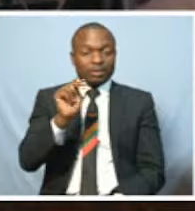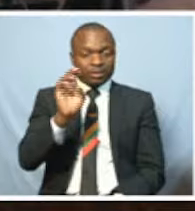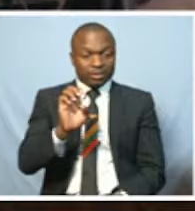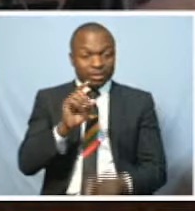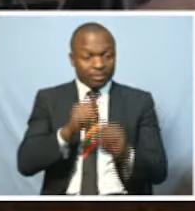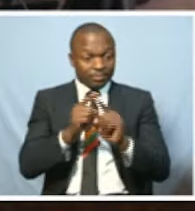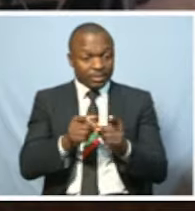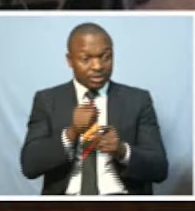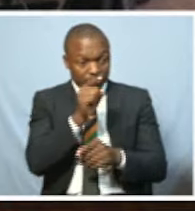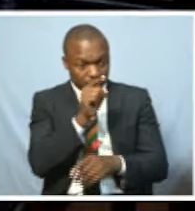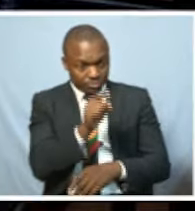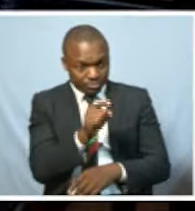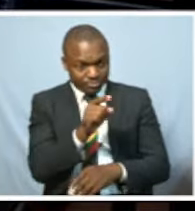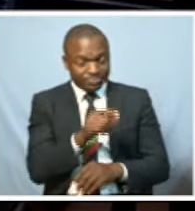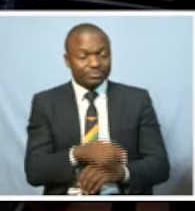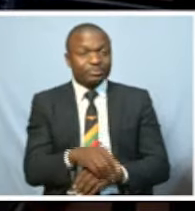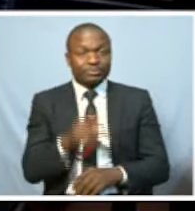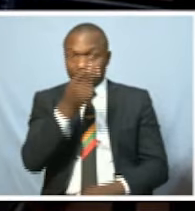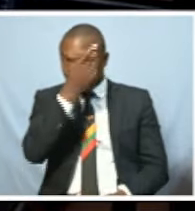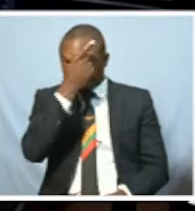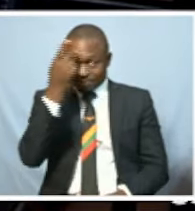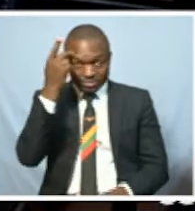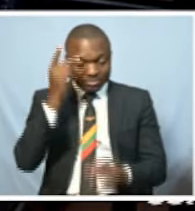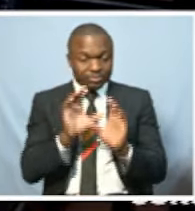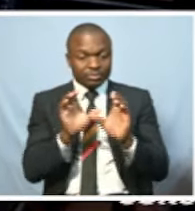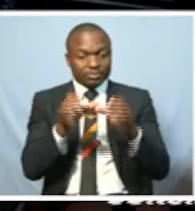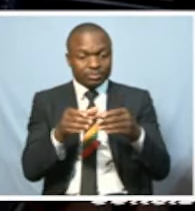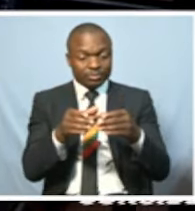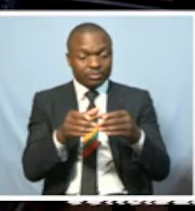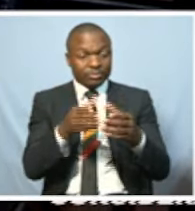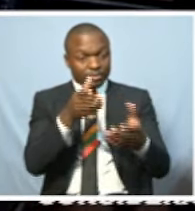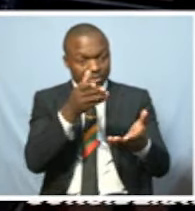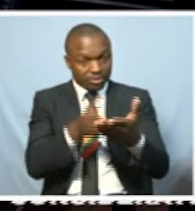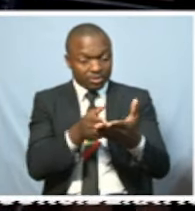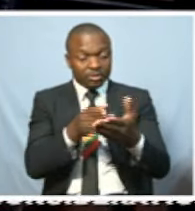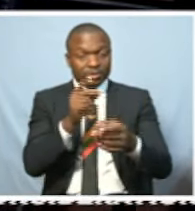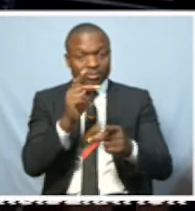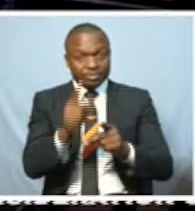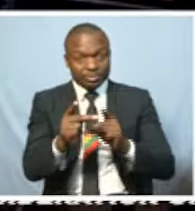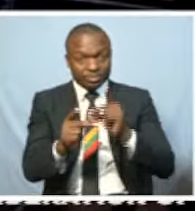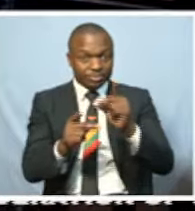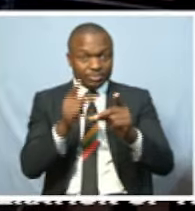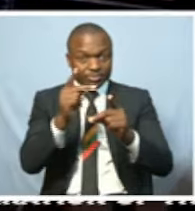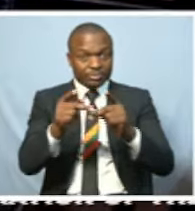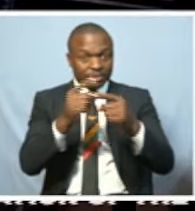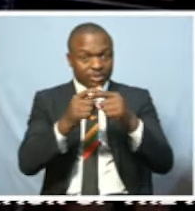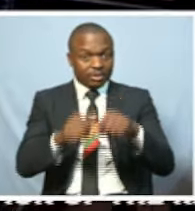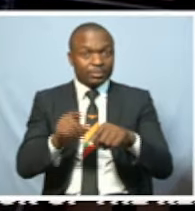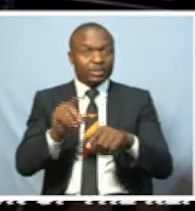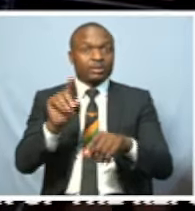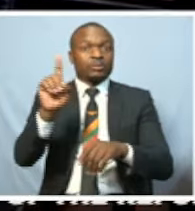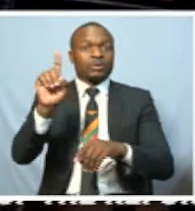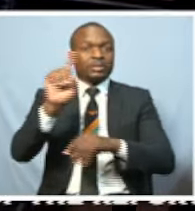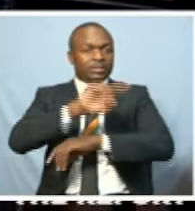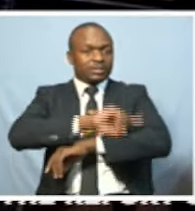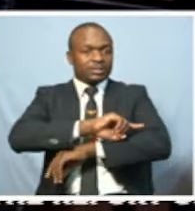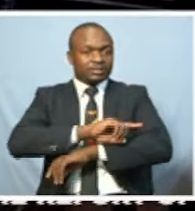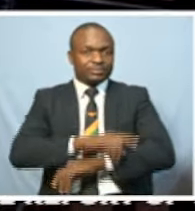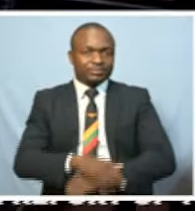you, PETAUKE Council, all those stages are done within 24 hours, within a